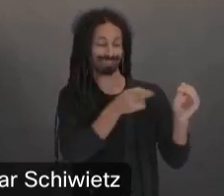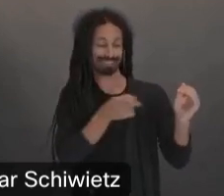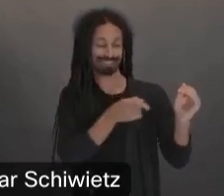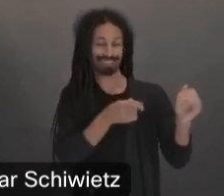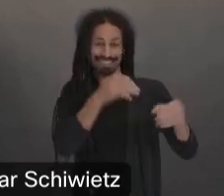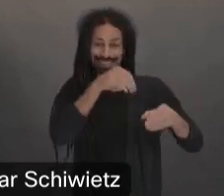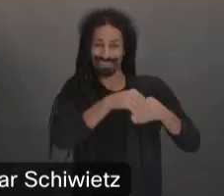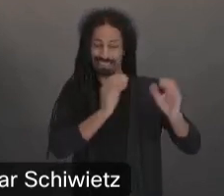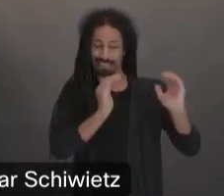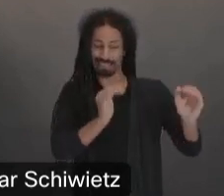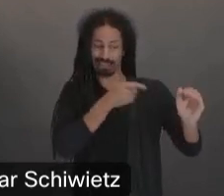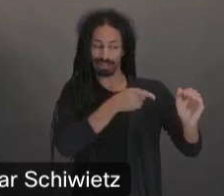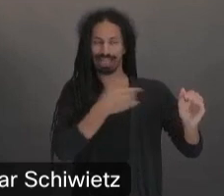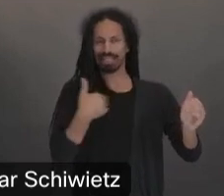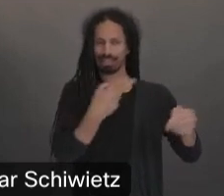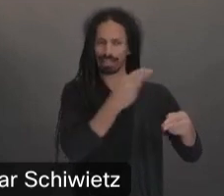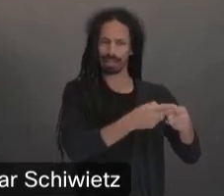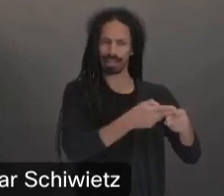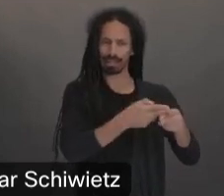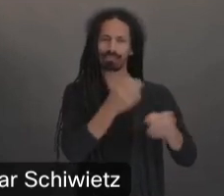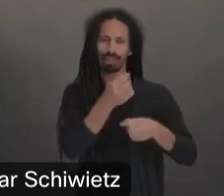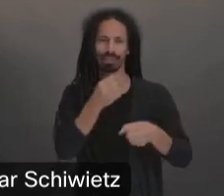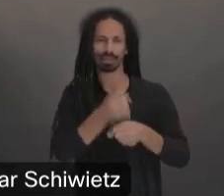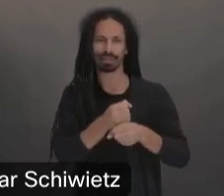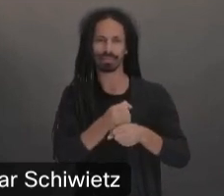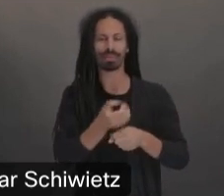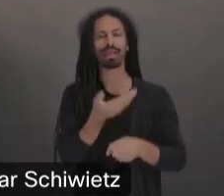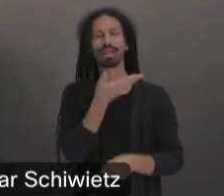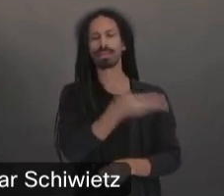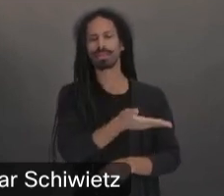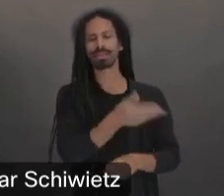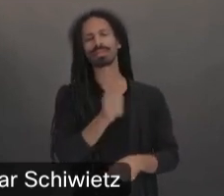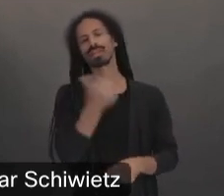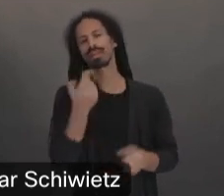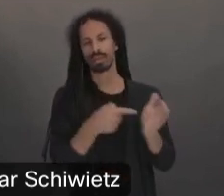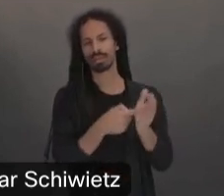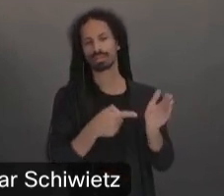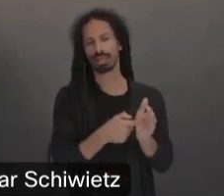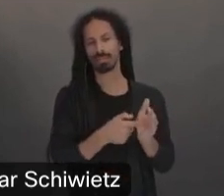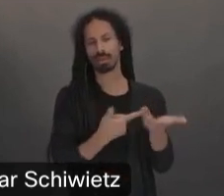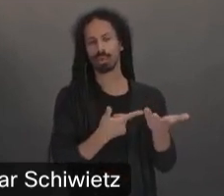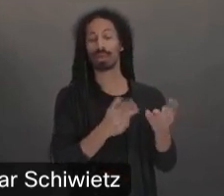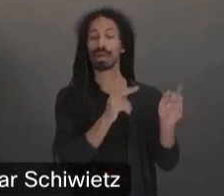form. And here you see an example of it with a paraphrase and a quote.